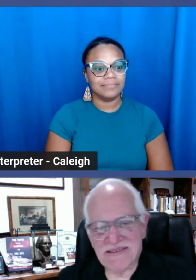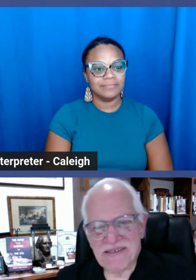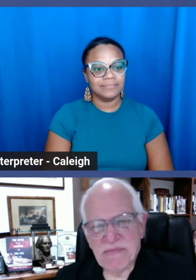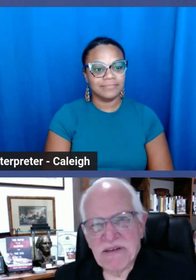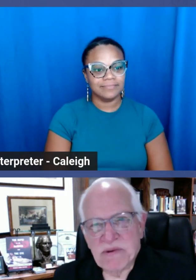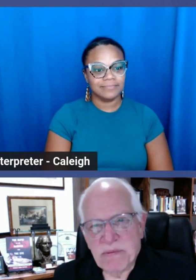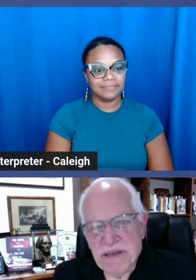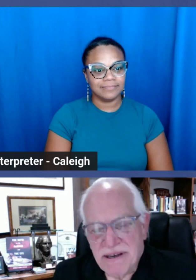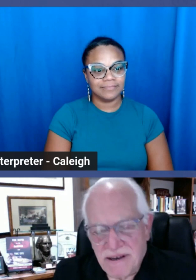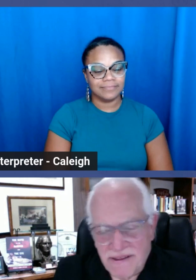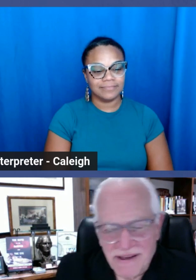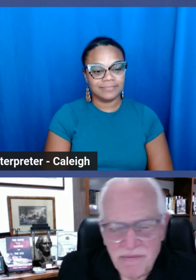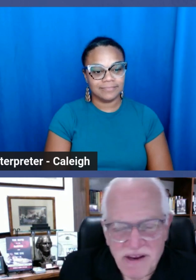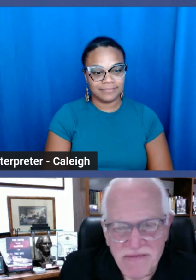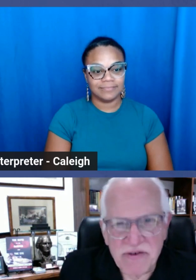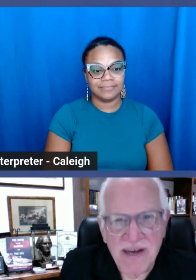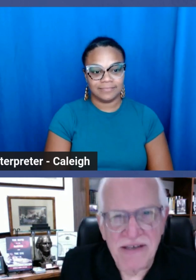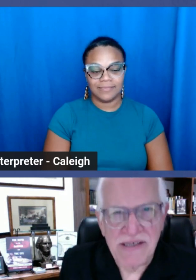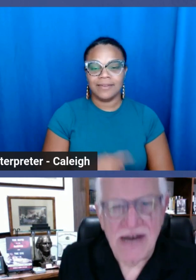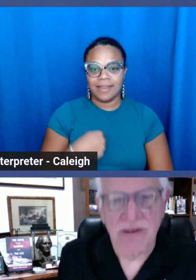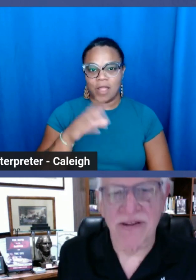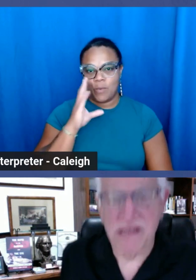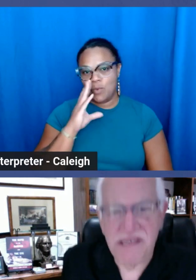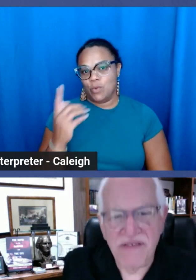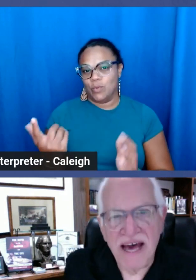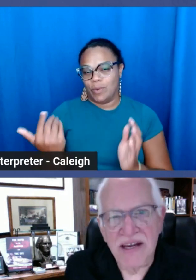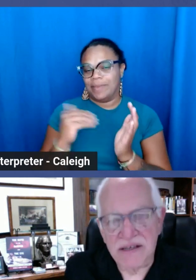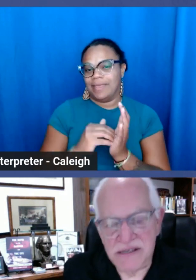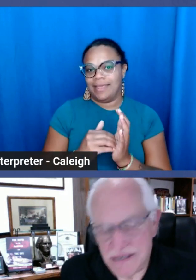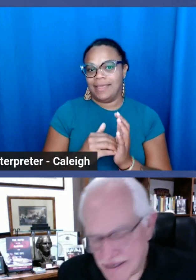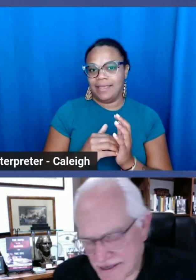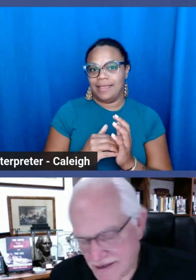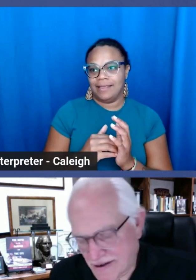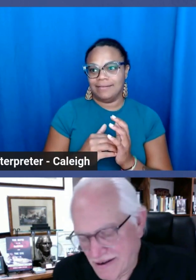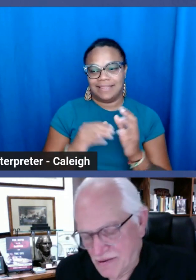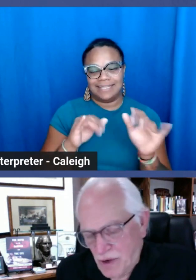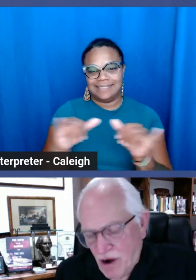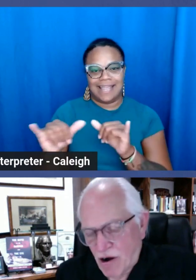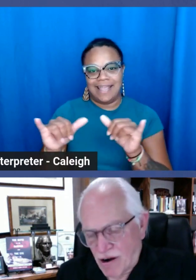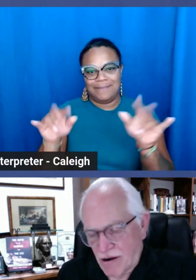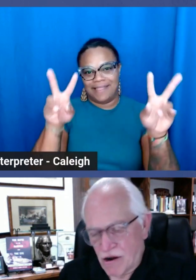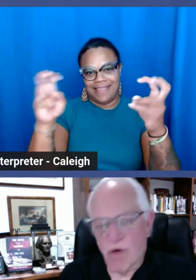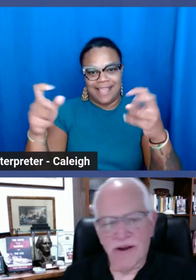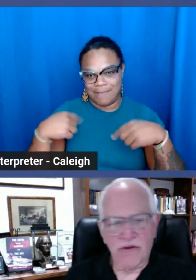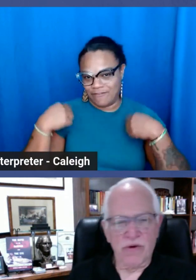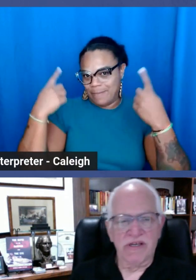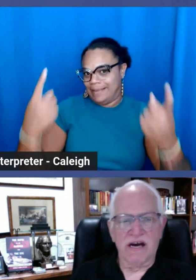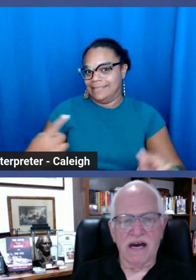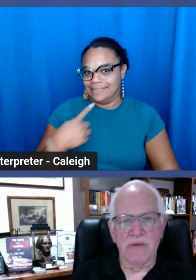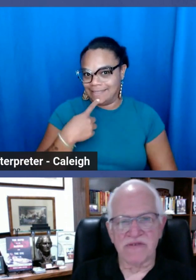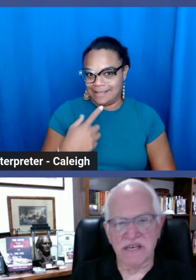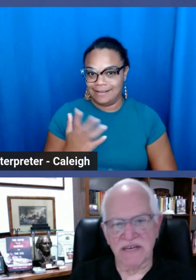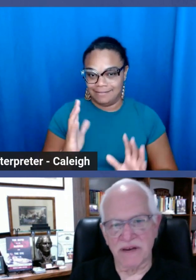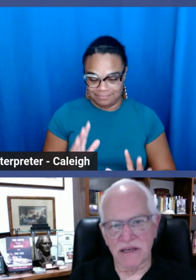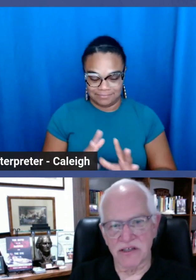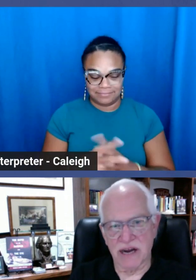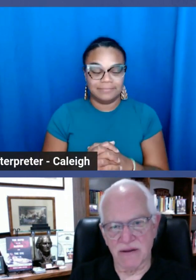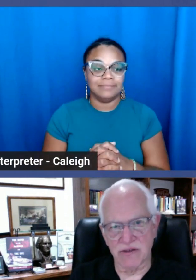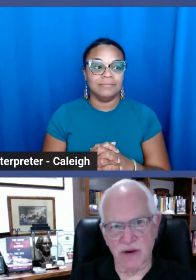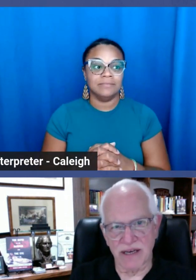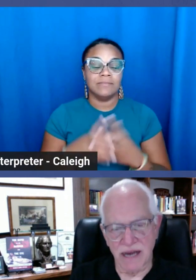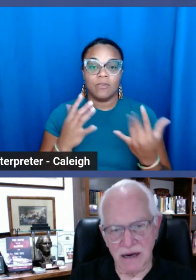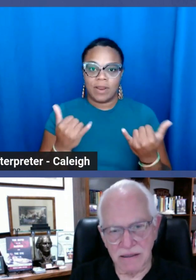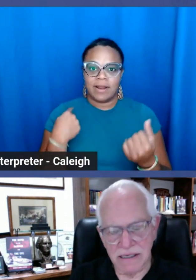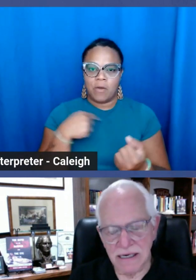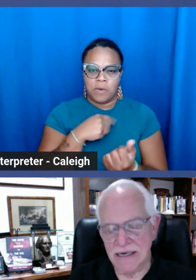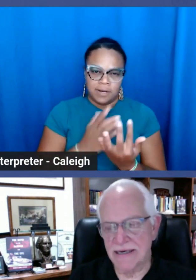Well, I'll simply repeat a theme that I've tried to sound in this, and that is we are going through a time of significant challenge